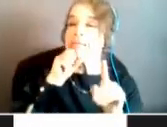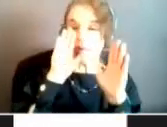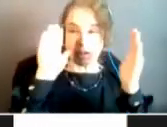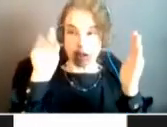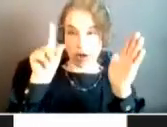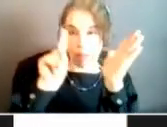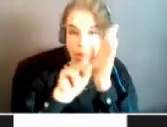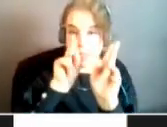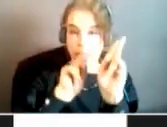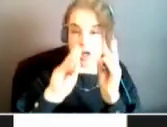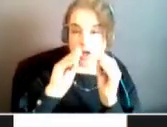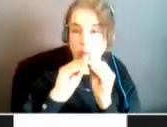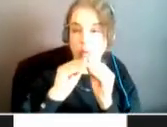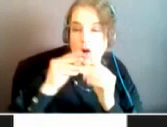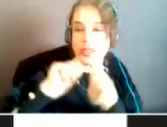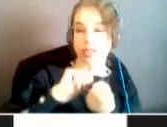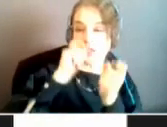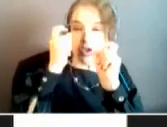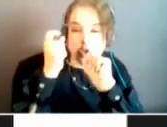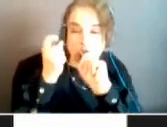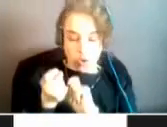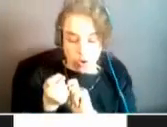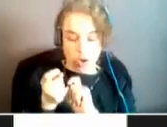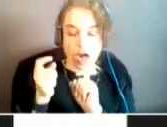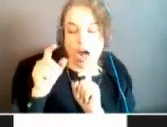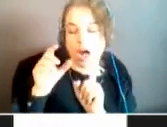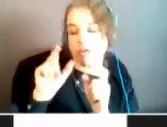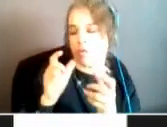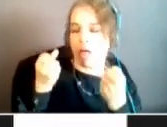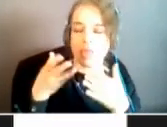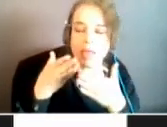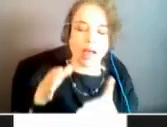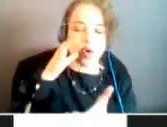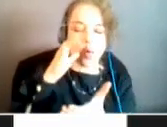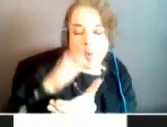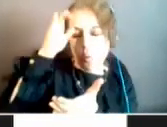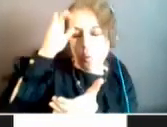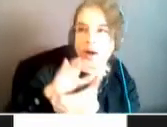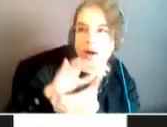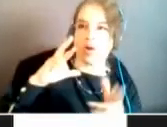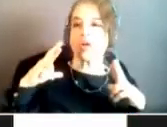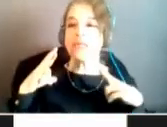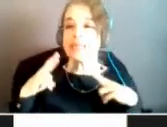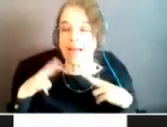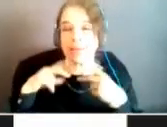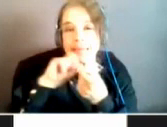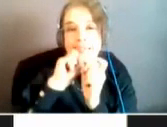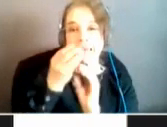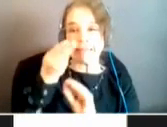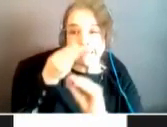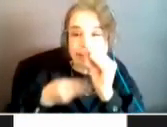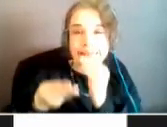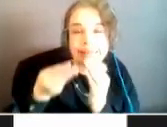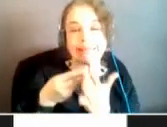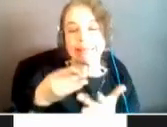this population, more life transitions that could be contributors, loss of spouse, significant other, retirement, changes in income,